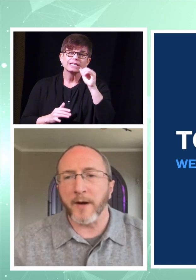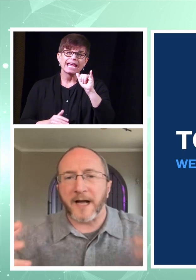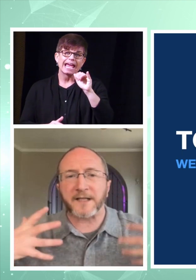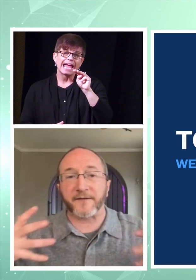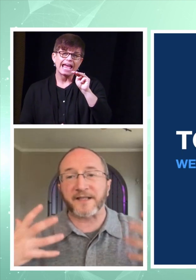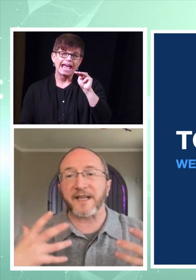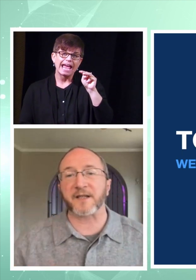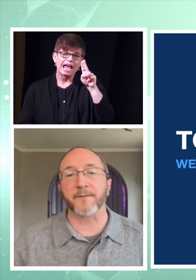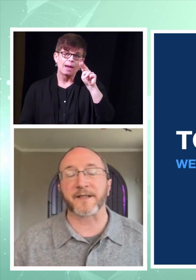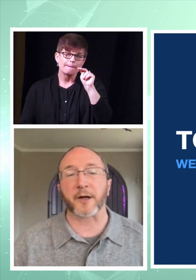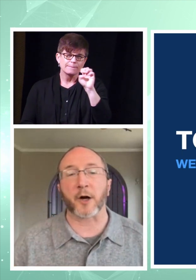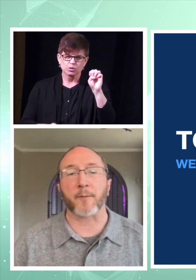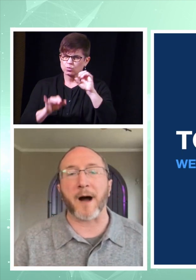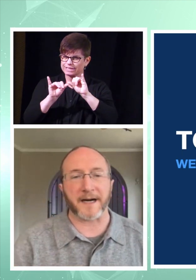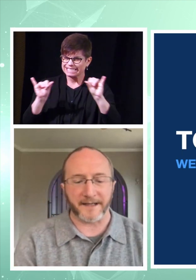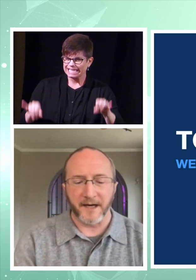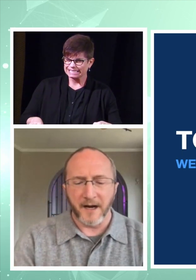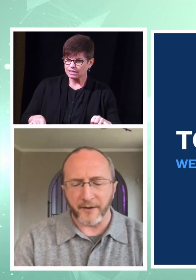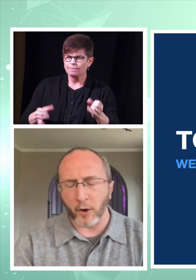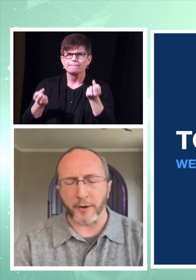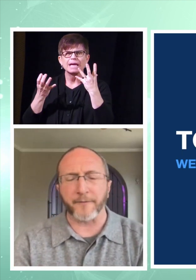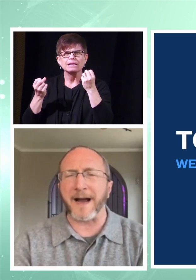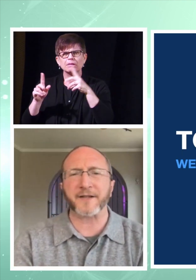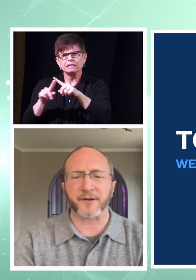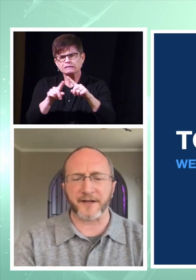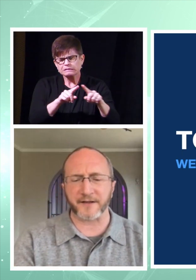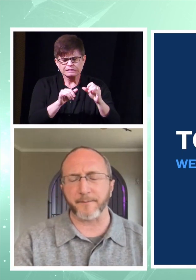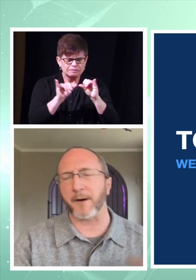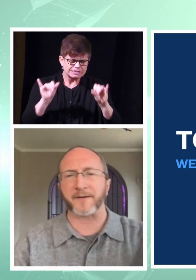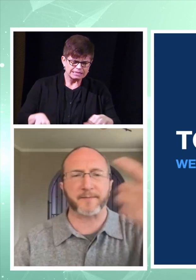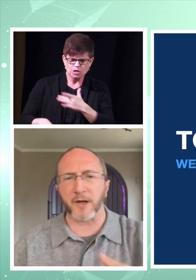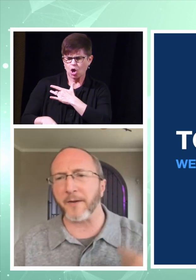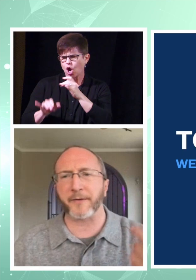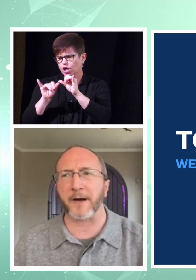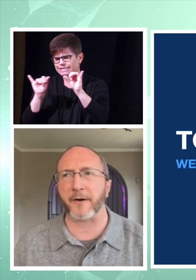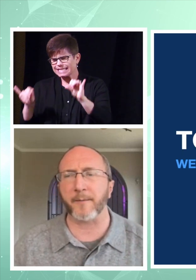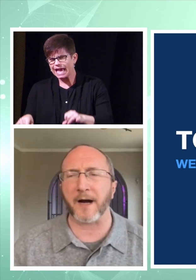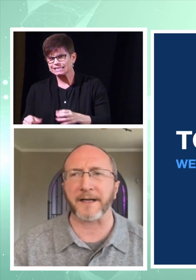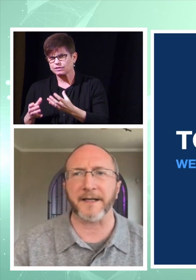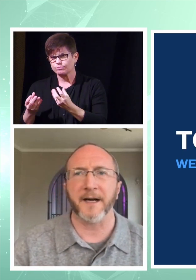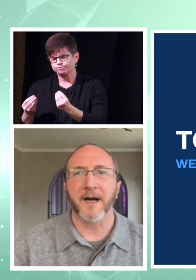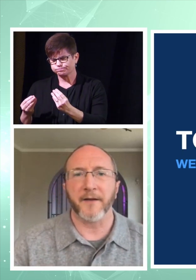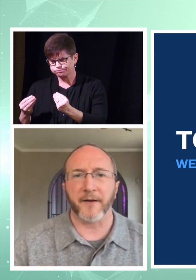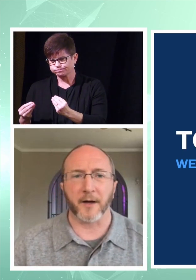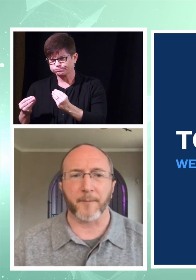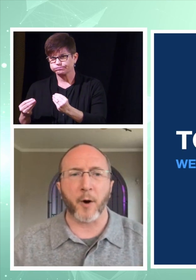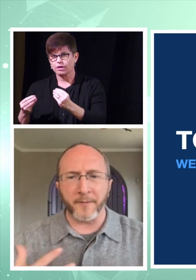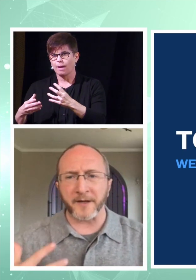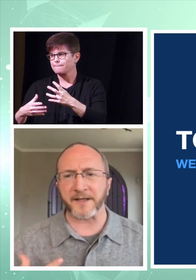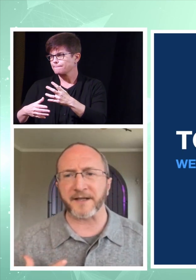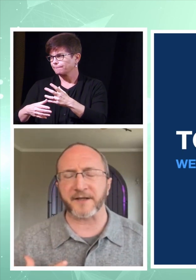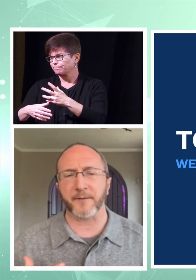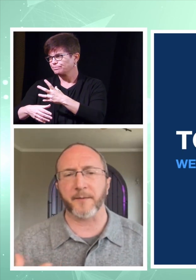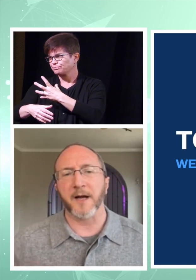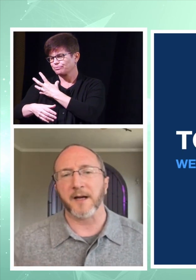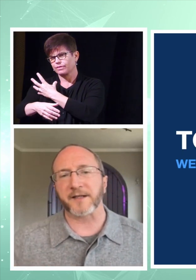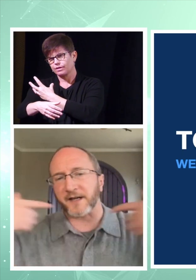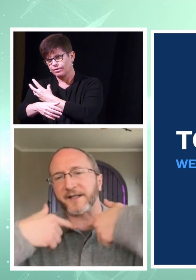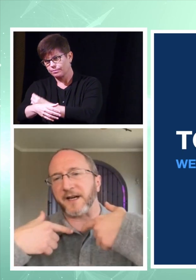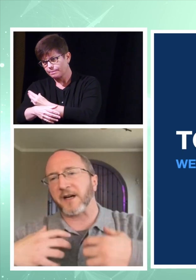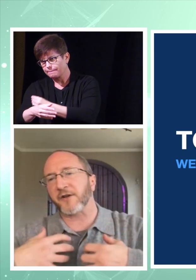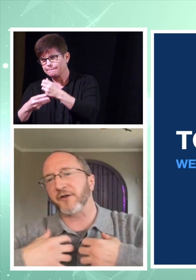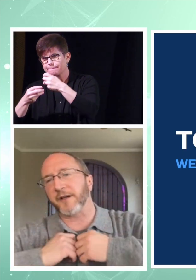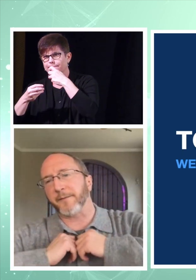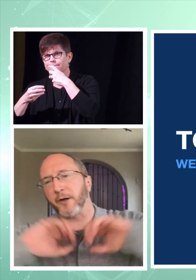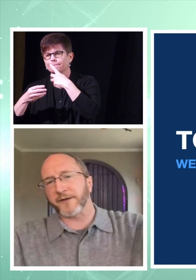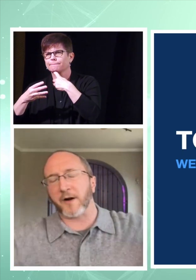So we have lots of systems in our body. The cardiovascular system pumps blood throughout our body. The pulmonary system